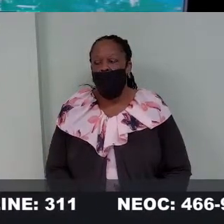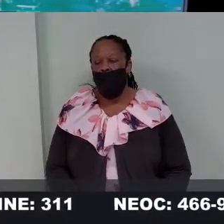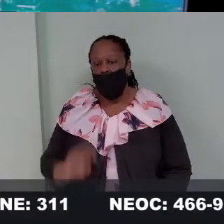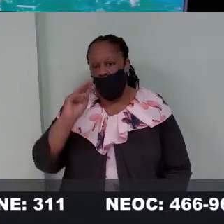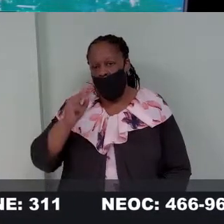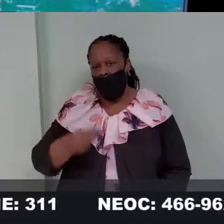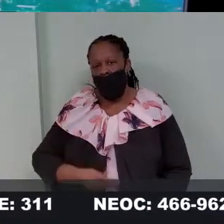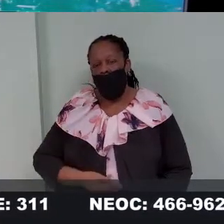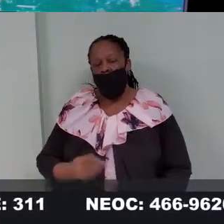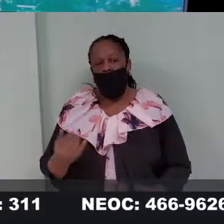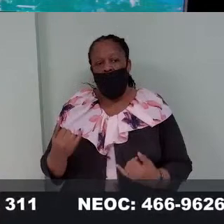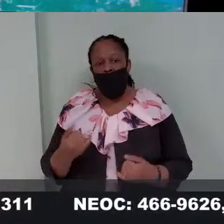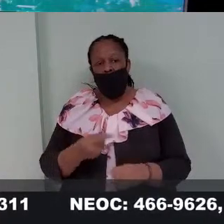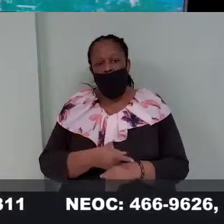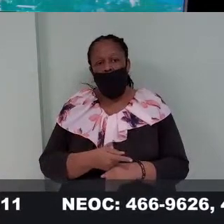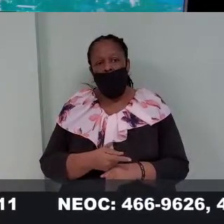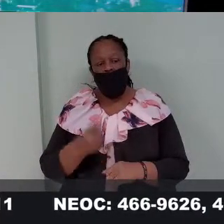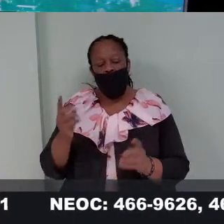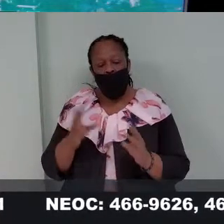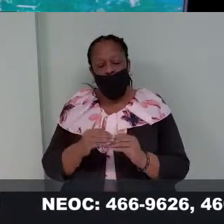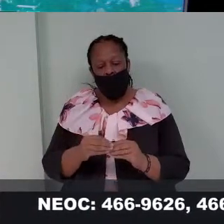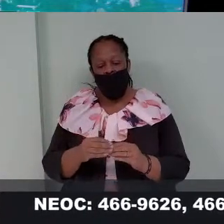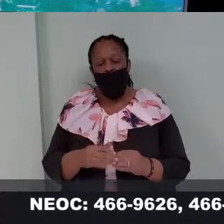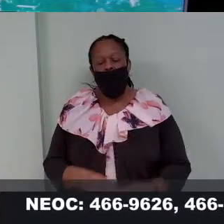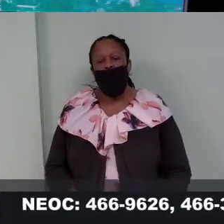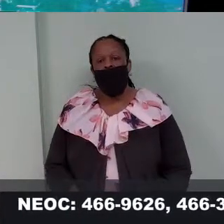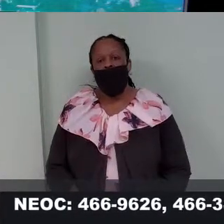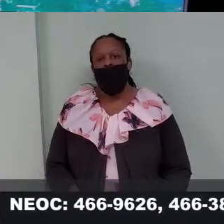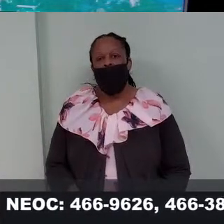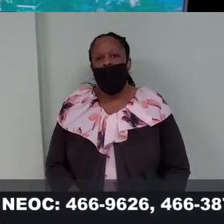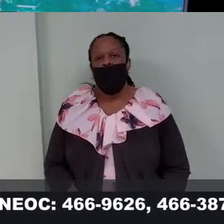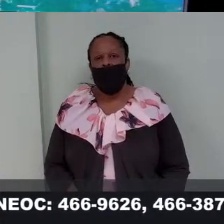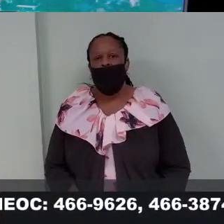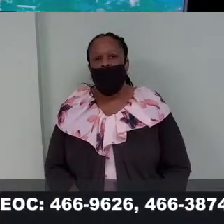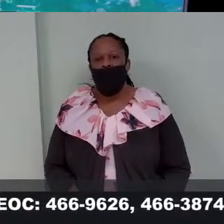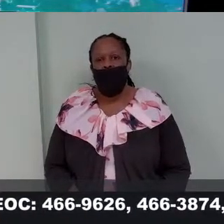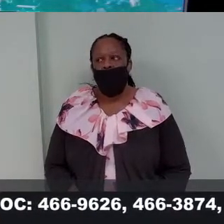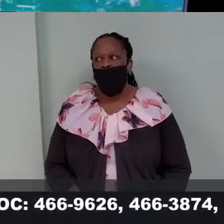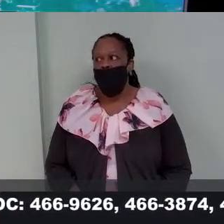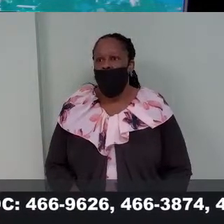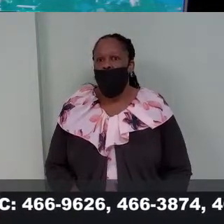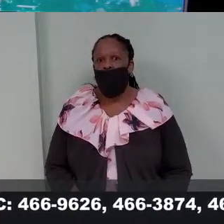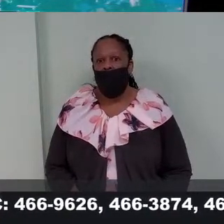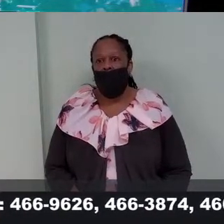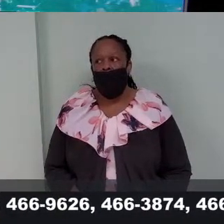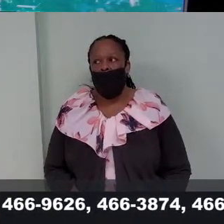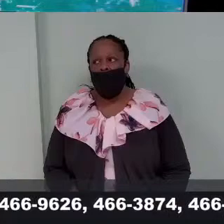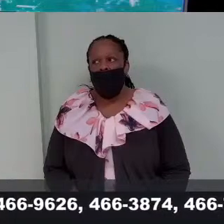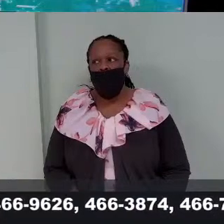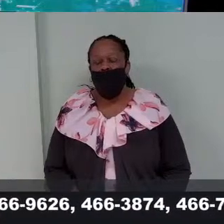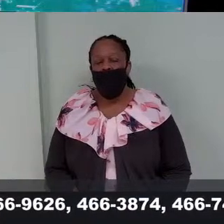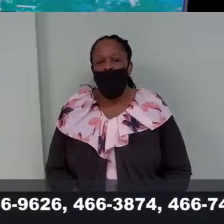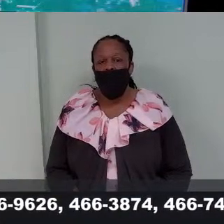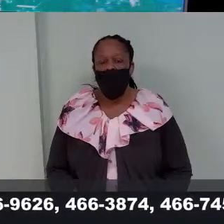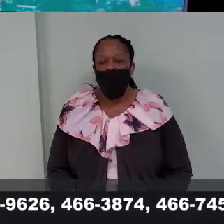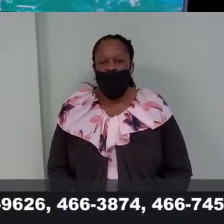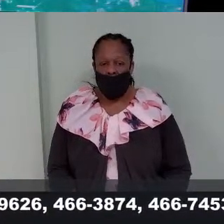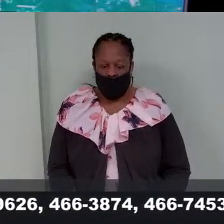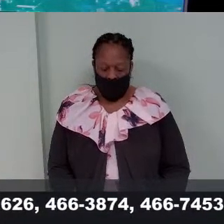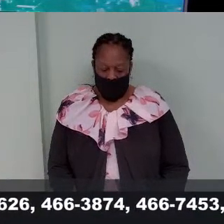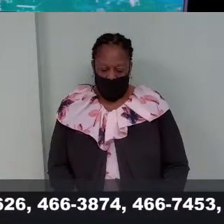Welcome to this another briefing of the NEOC and the COVID-19 Task Force. And thank you,